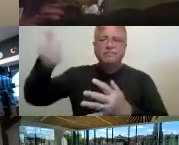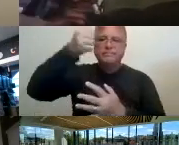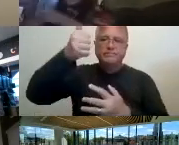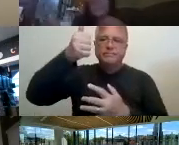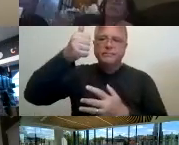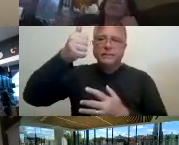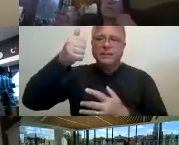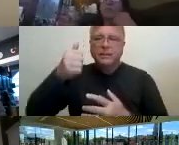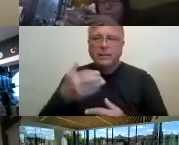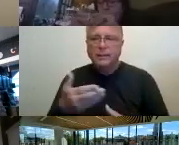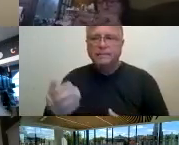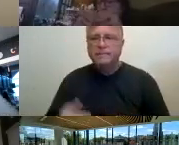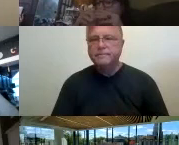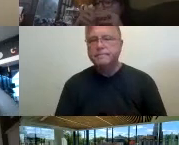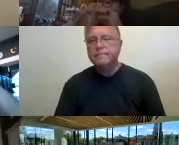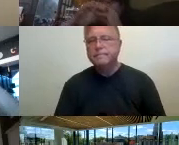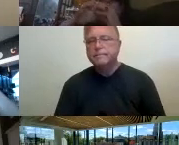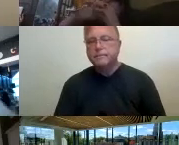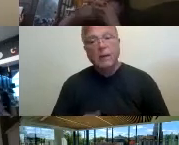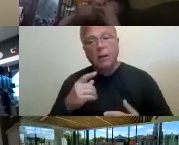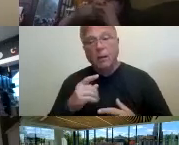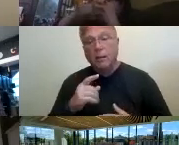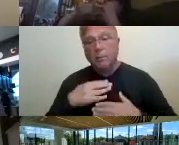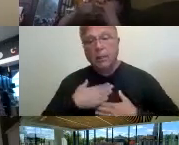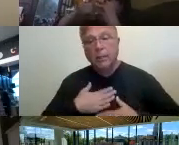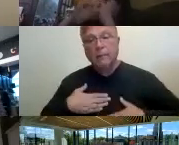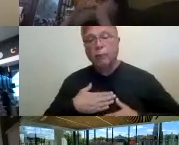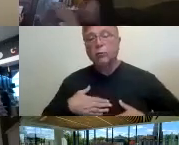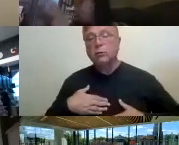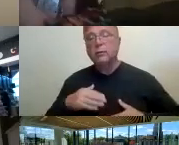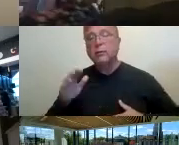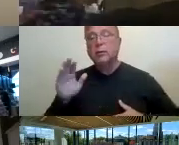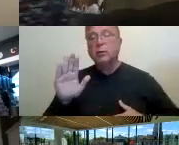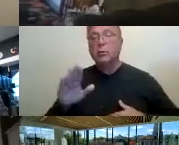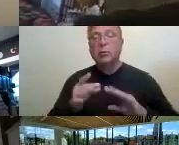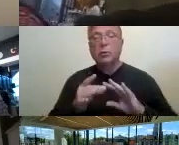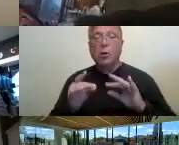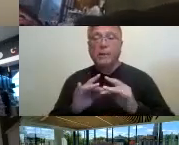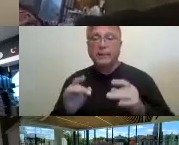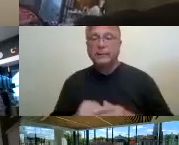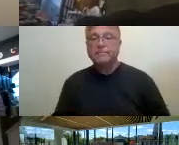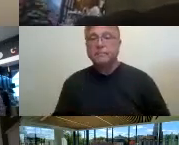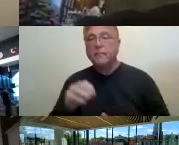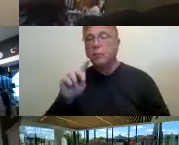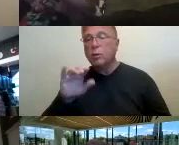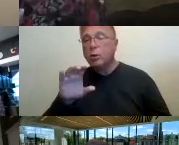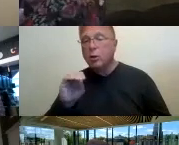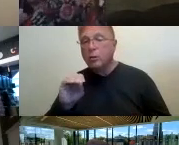main driving factor. But I appreciate your comments. Ricardo, you want to go